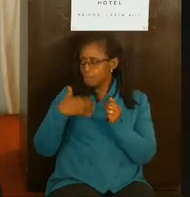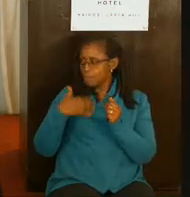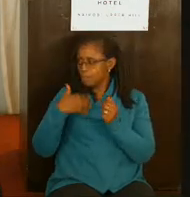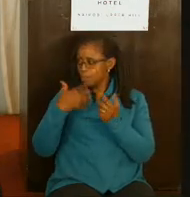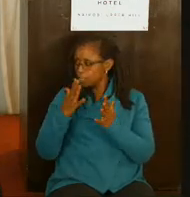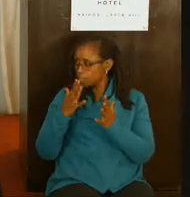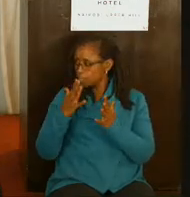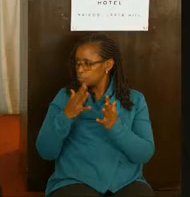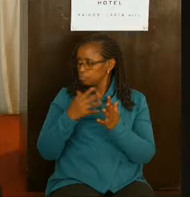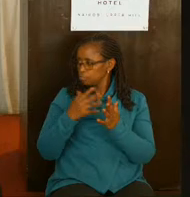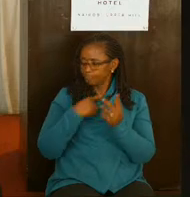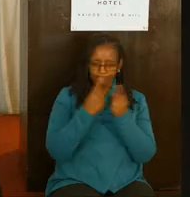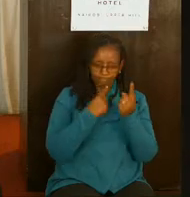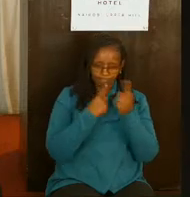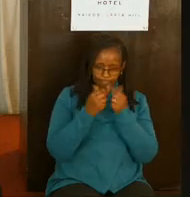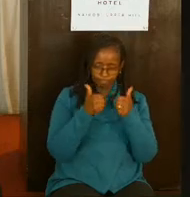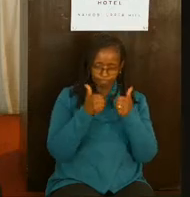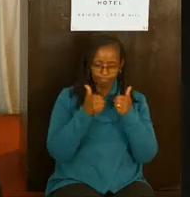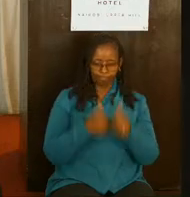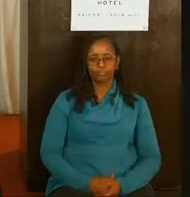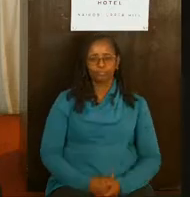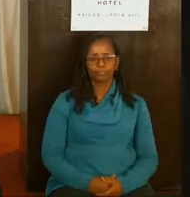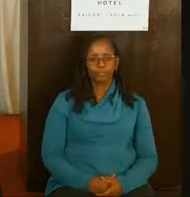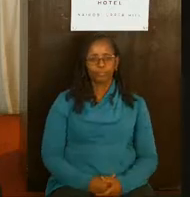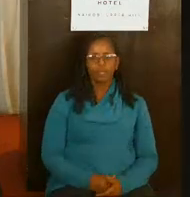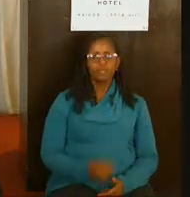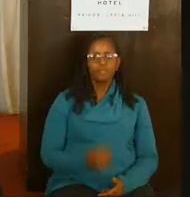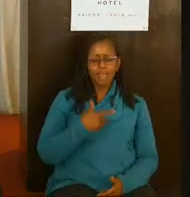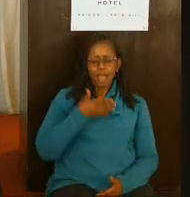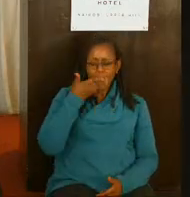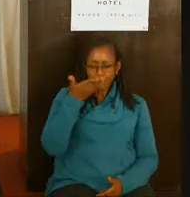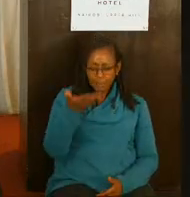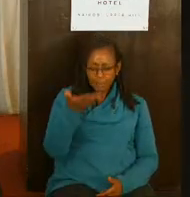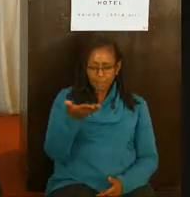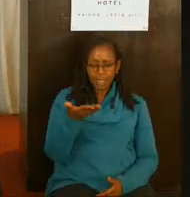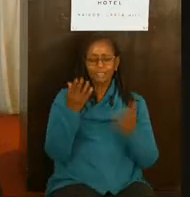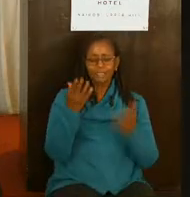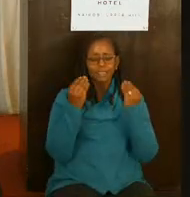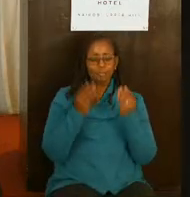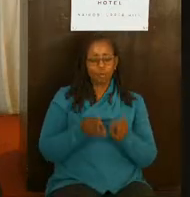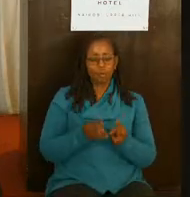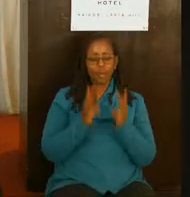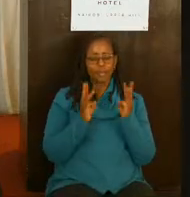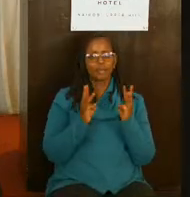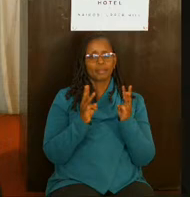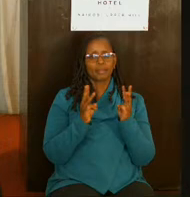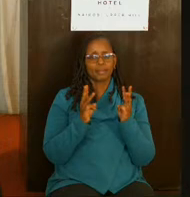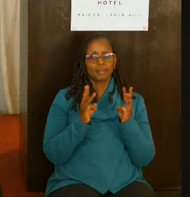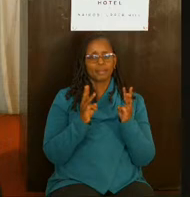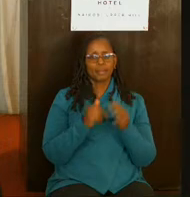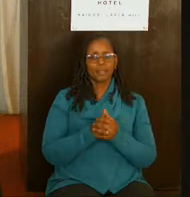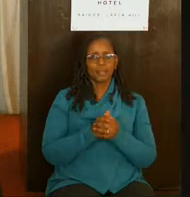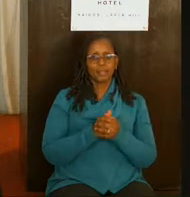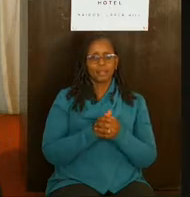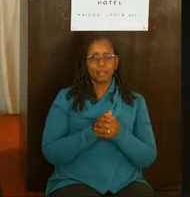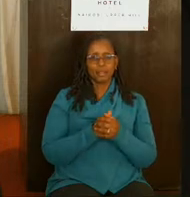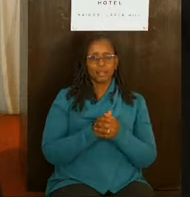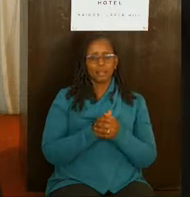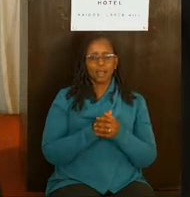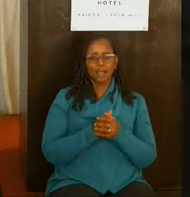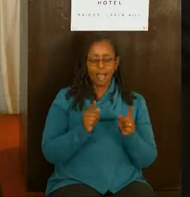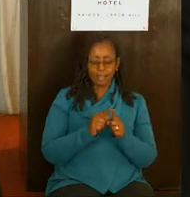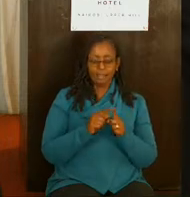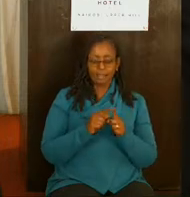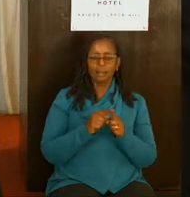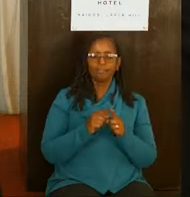very uh well let me answer it by saying in very simple terms and I think somebody alluded to it as a local Minister